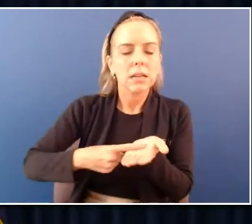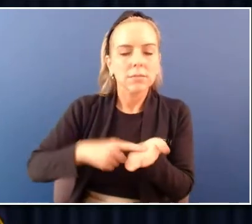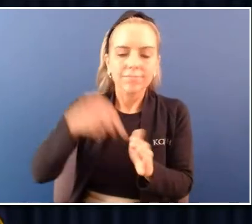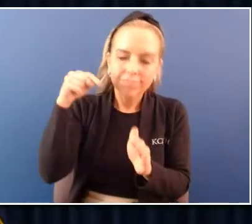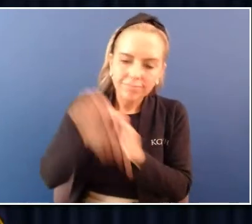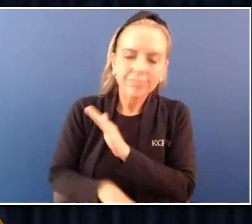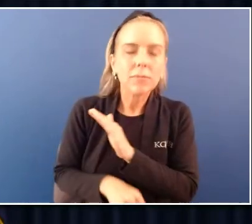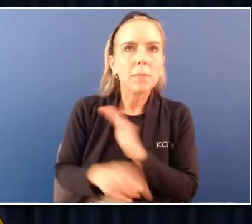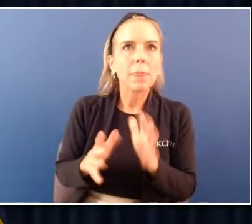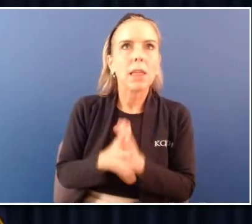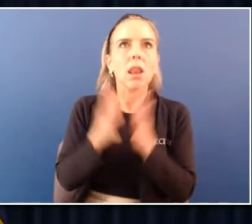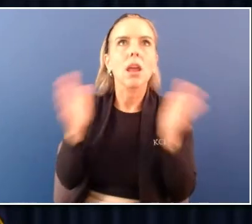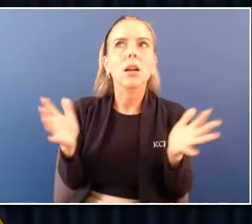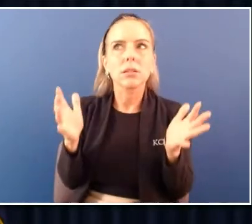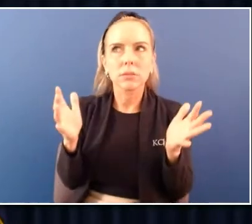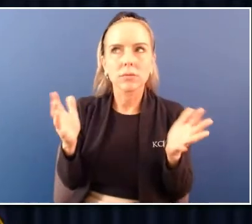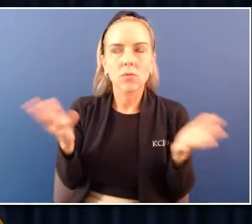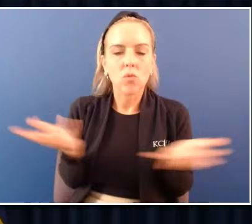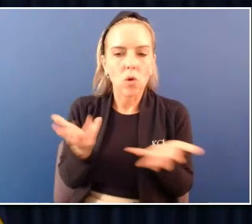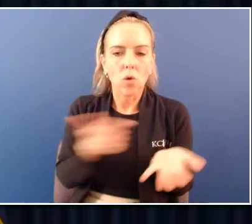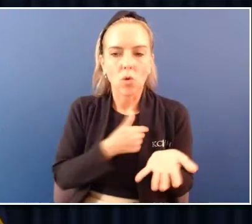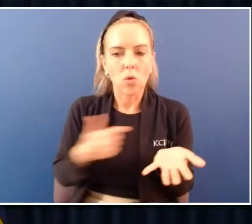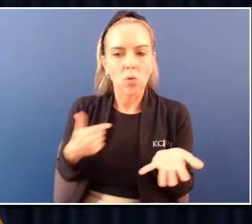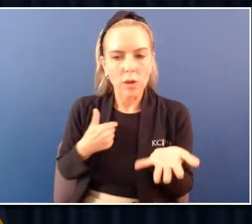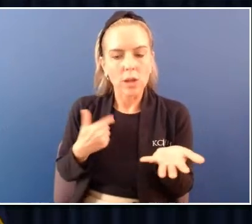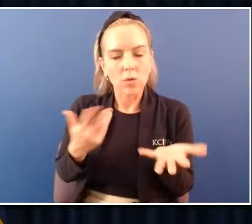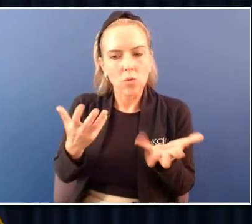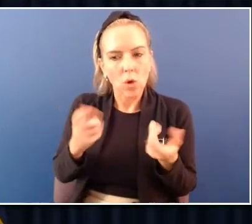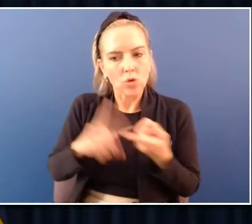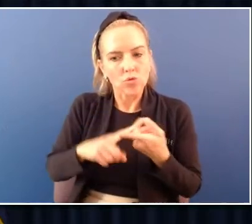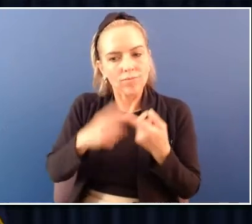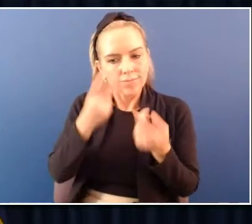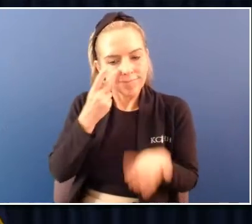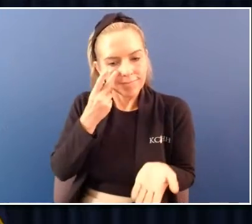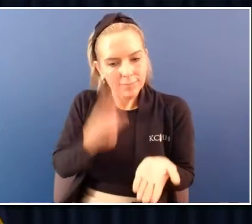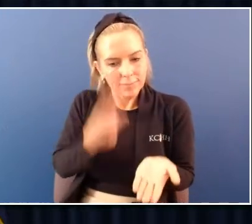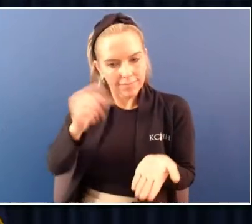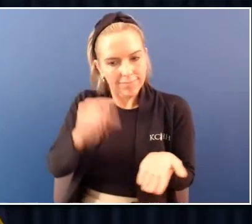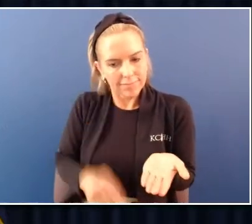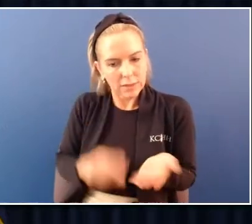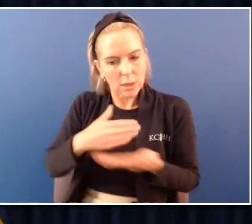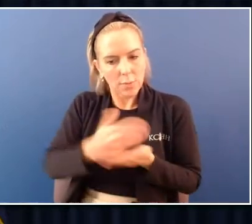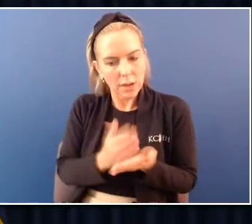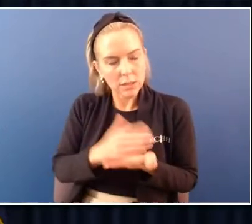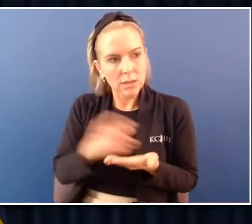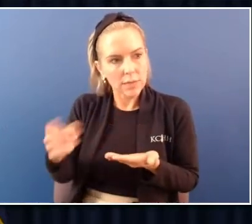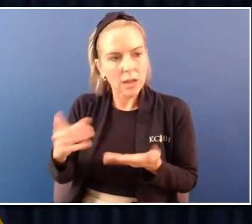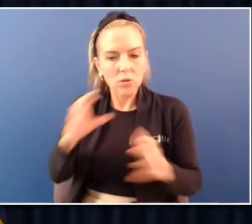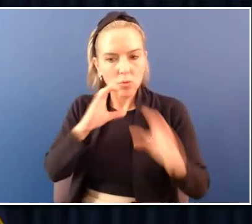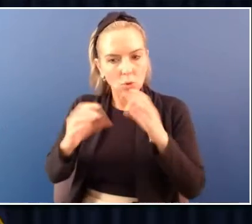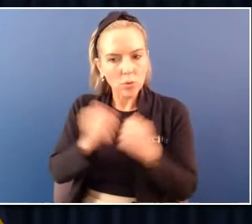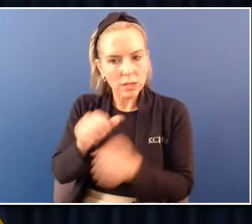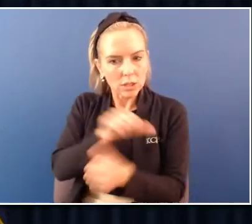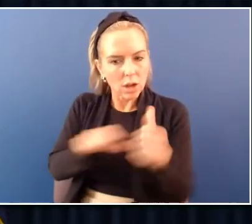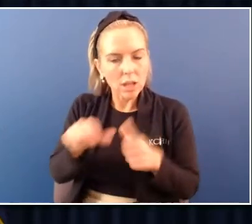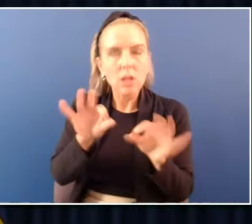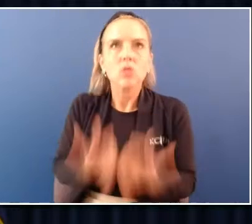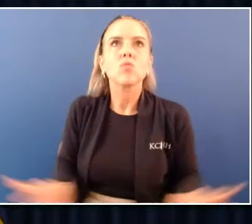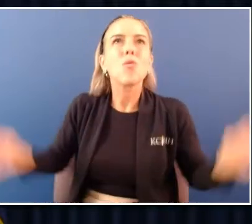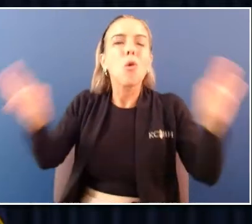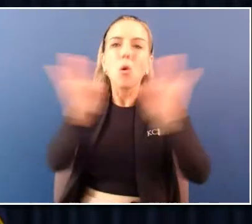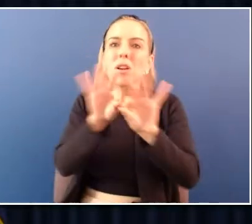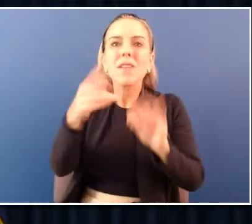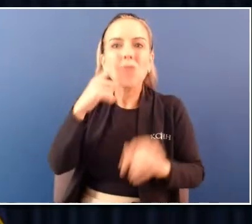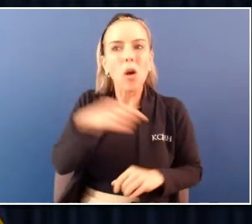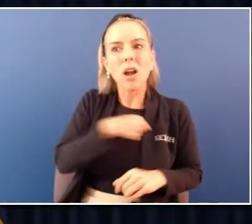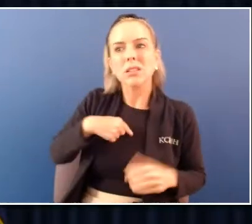a lot of what we were seeking in the budget, and then for them to communicate back, because it's just as important for us to